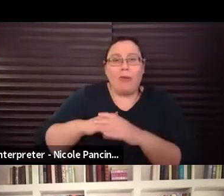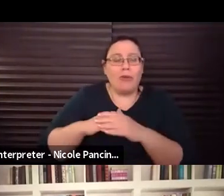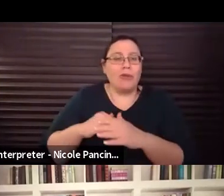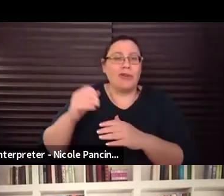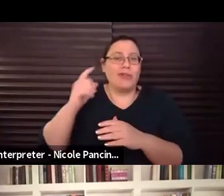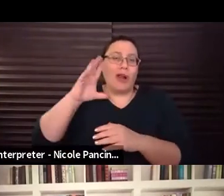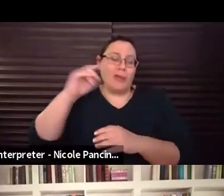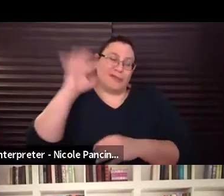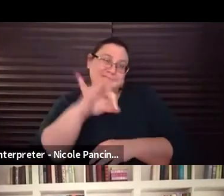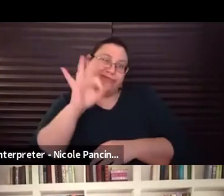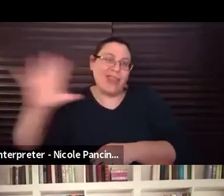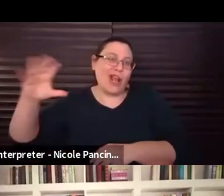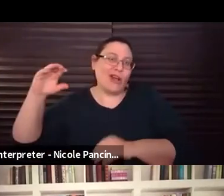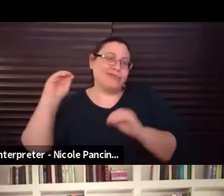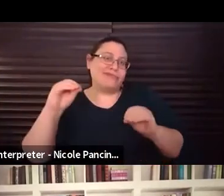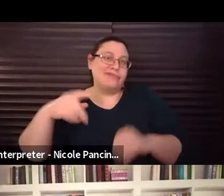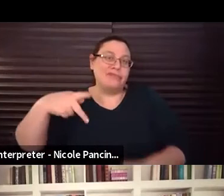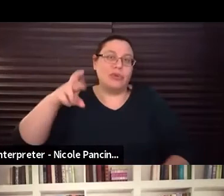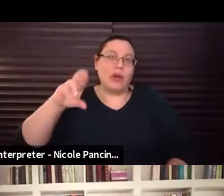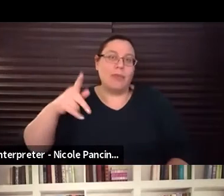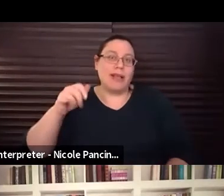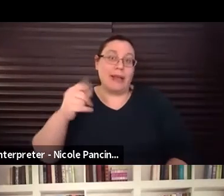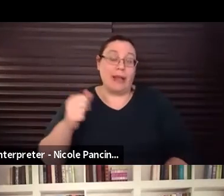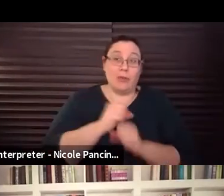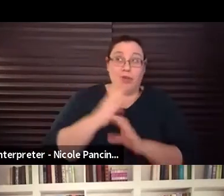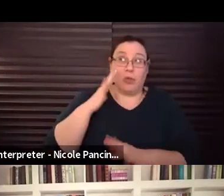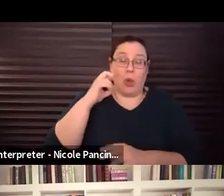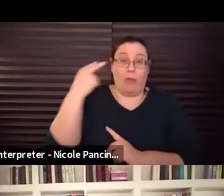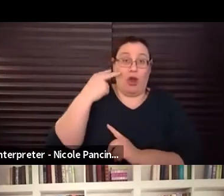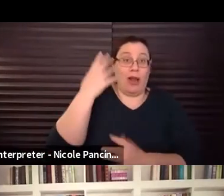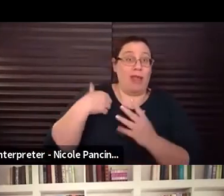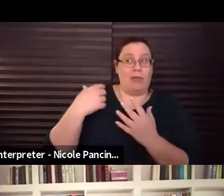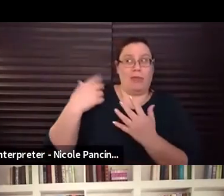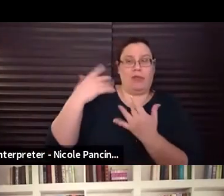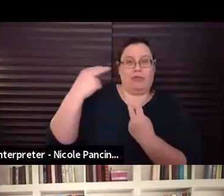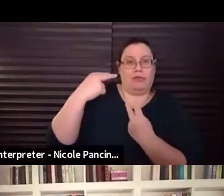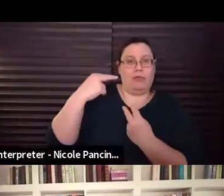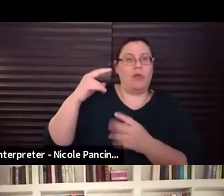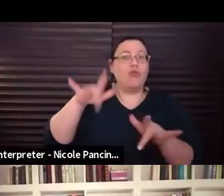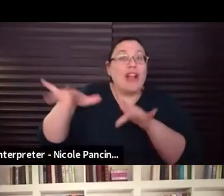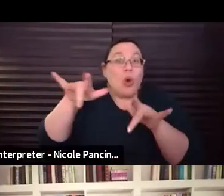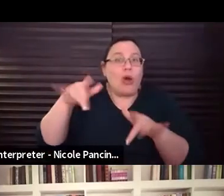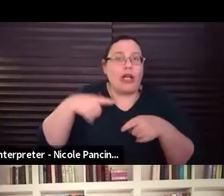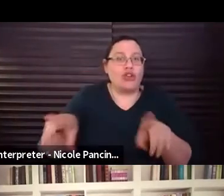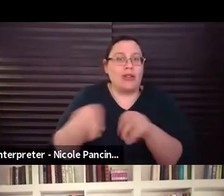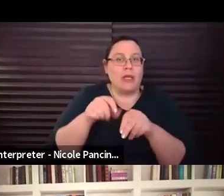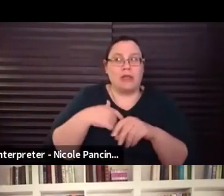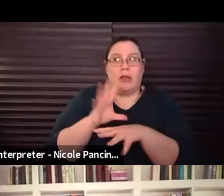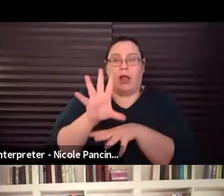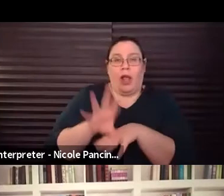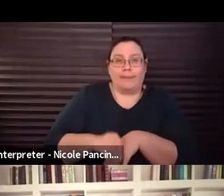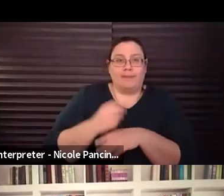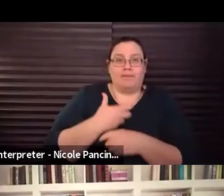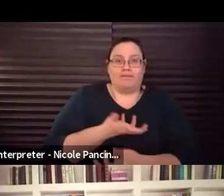of the propaganda. And the workers know that they're being monitored and that they're potentially being recorded in those meetings. So it puts a chilling effect on them even being able to freely